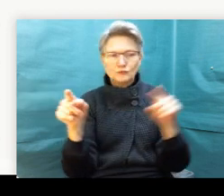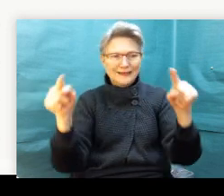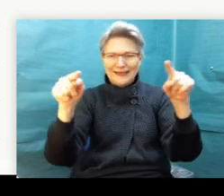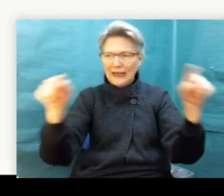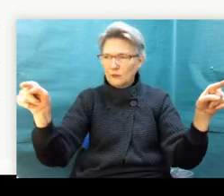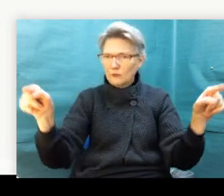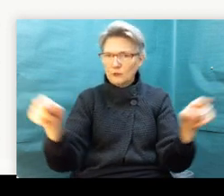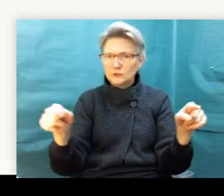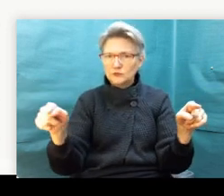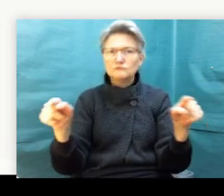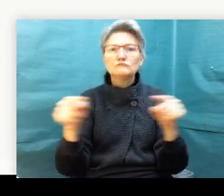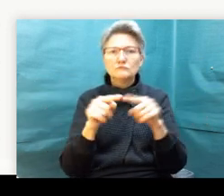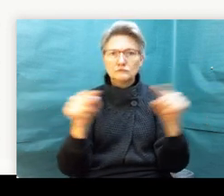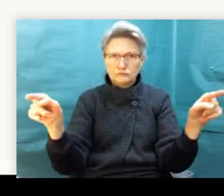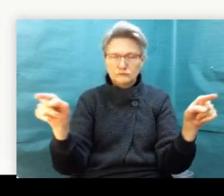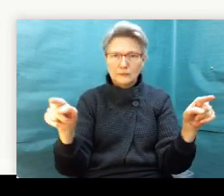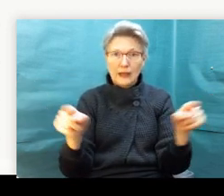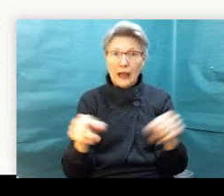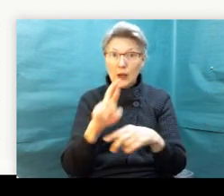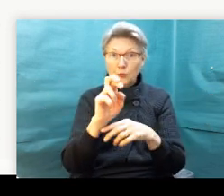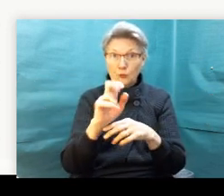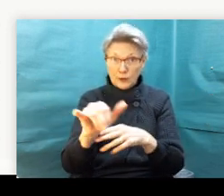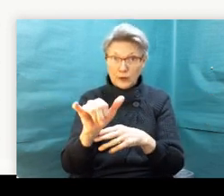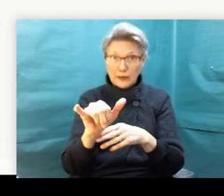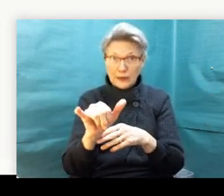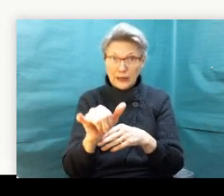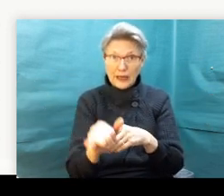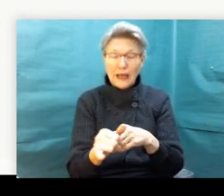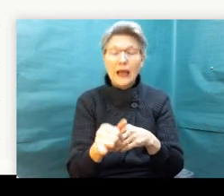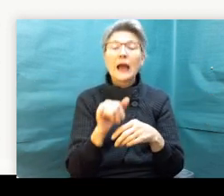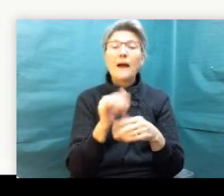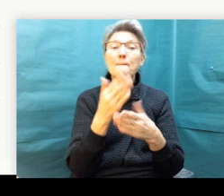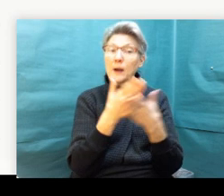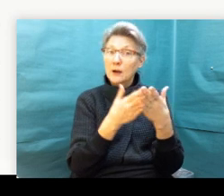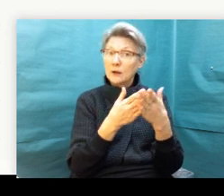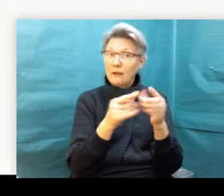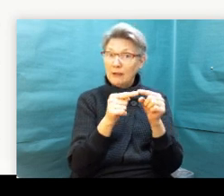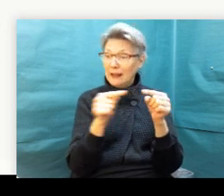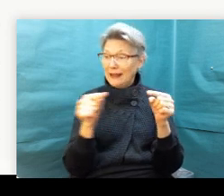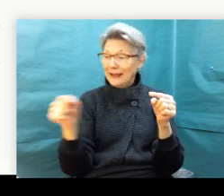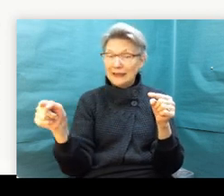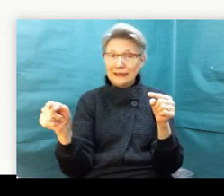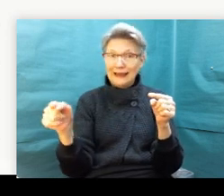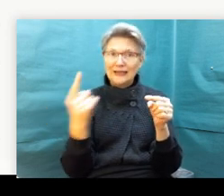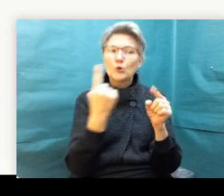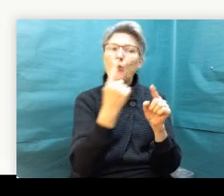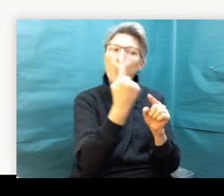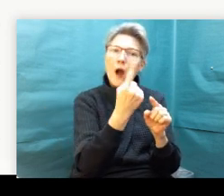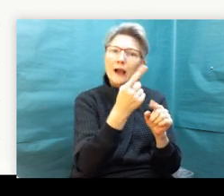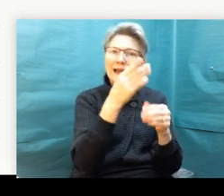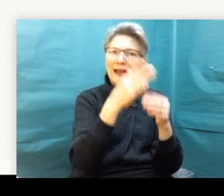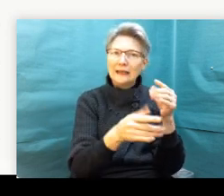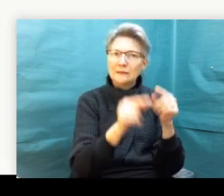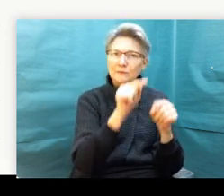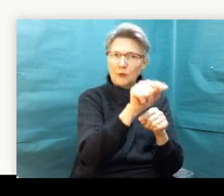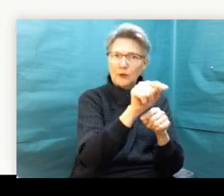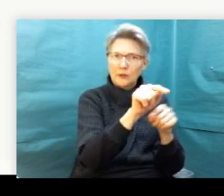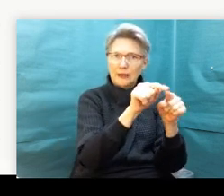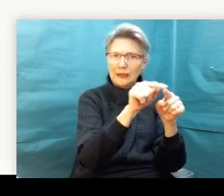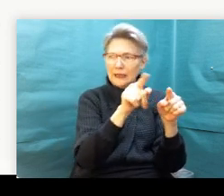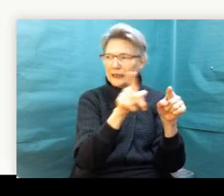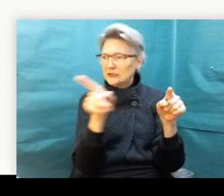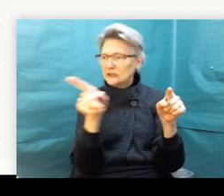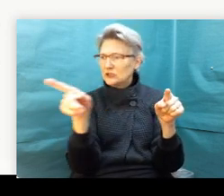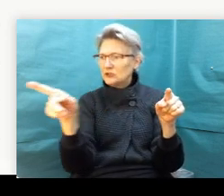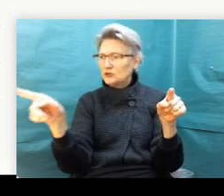both ends. And then a ray is part of a line that has one endpoint and